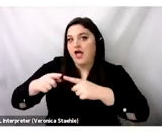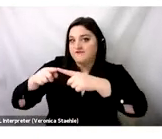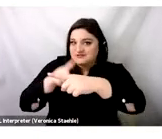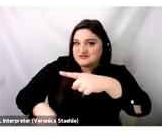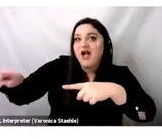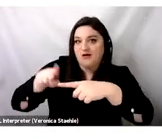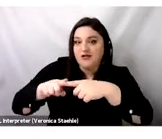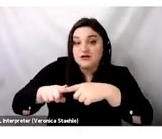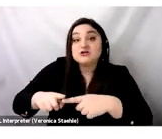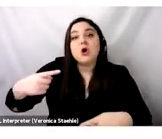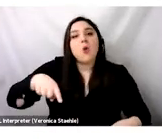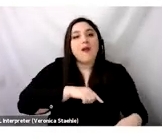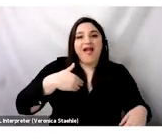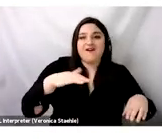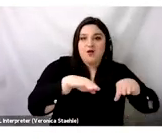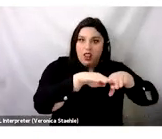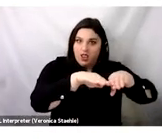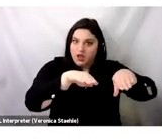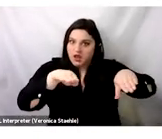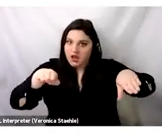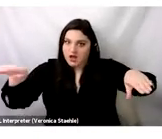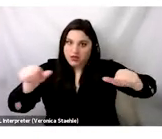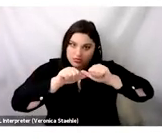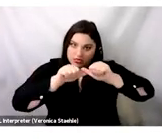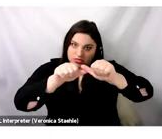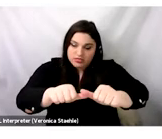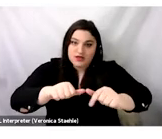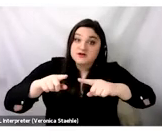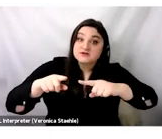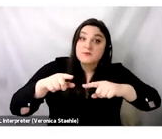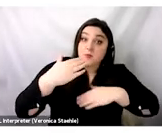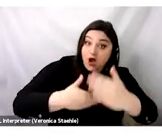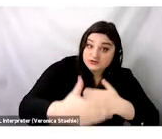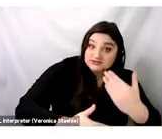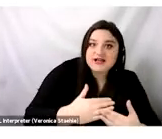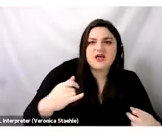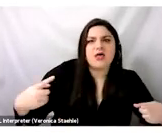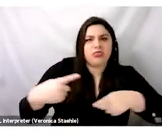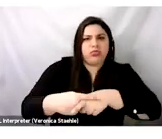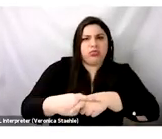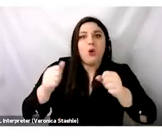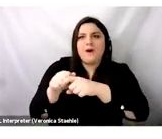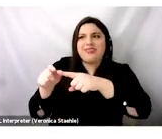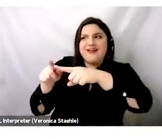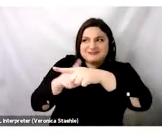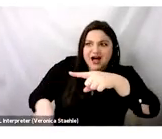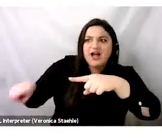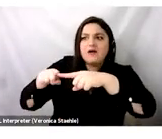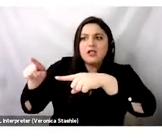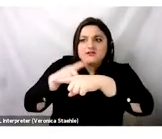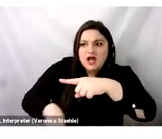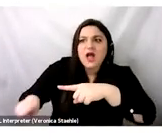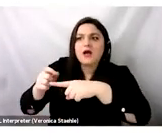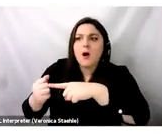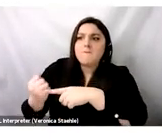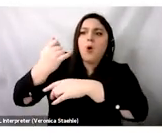it's colliding with a cyclical process, and that is terrible. So we're going to unpack the science. As I said, there's